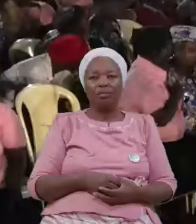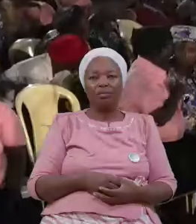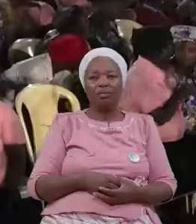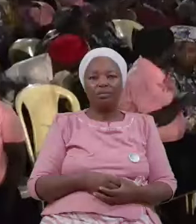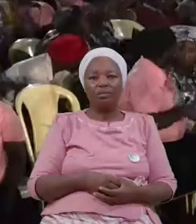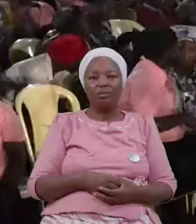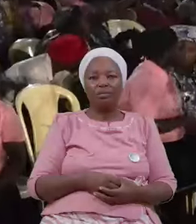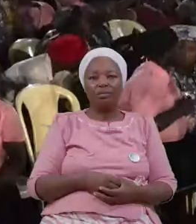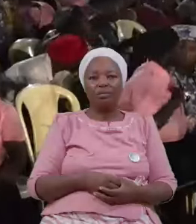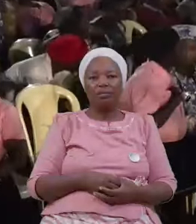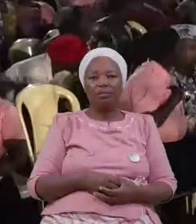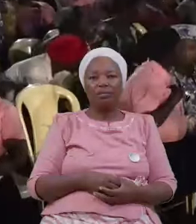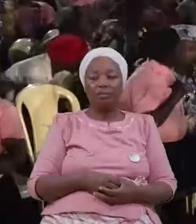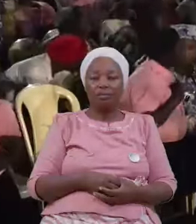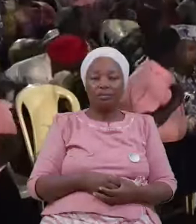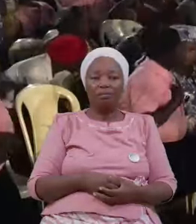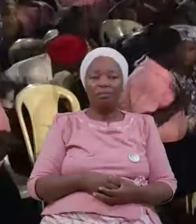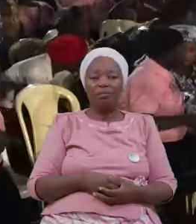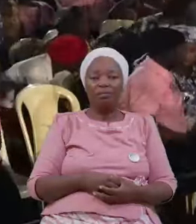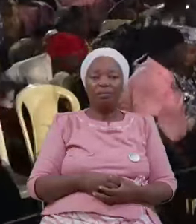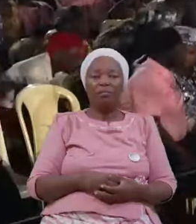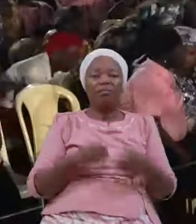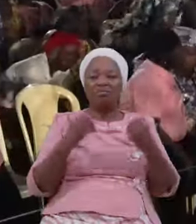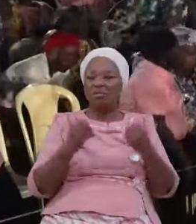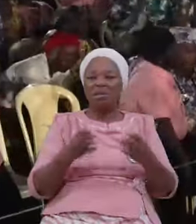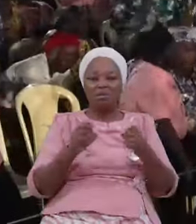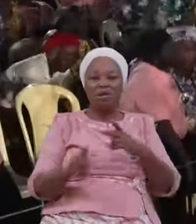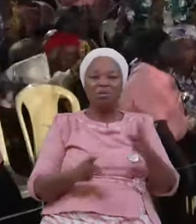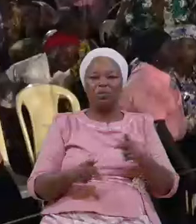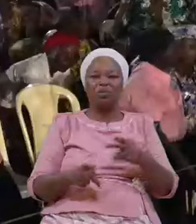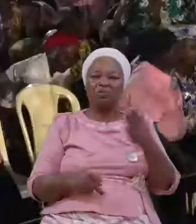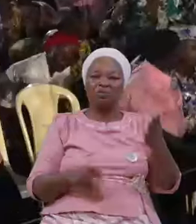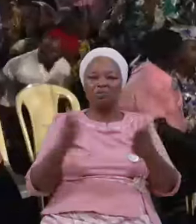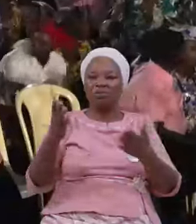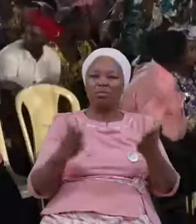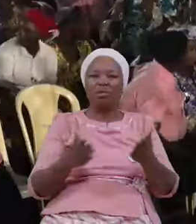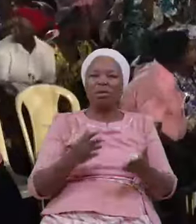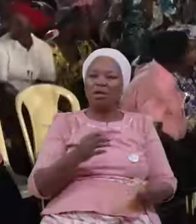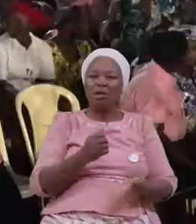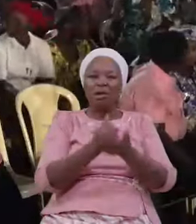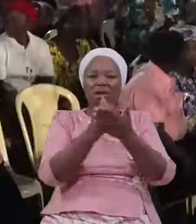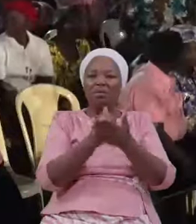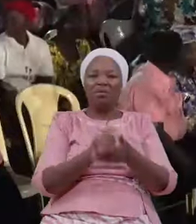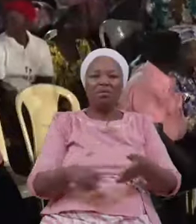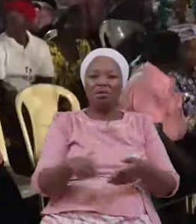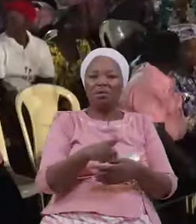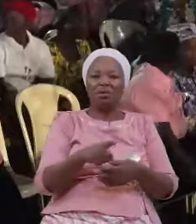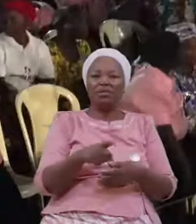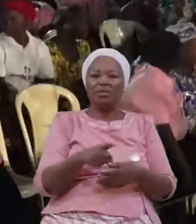There are people spread all over. Go towards the back to the second